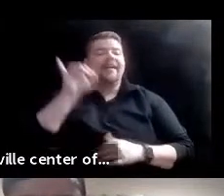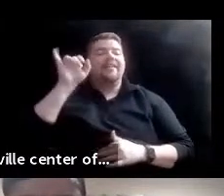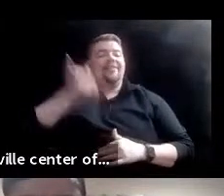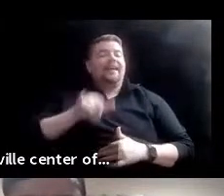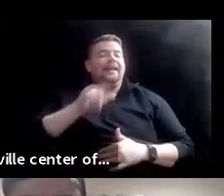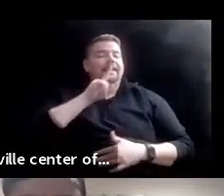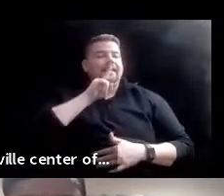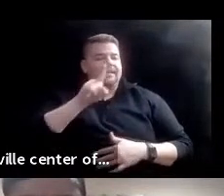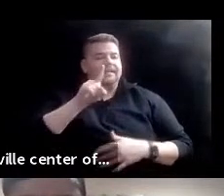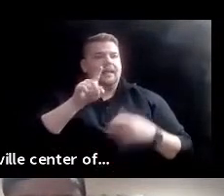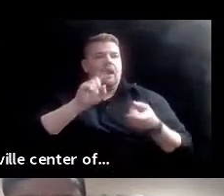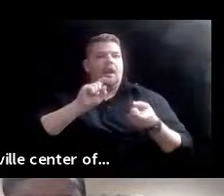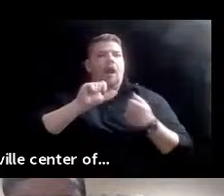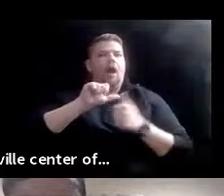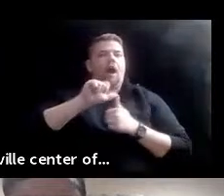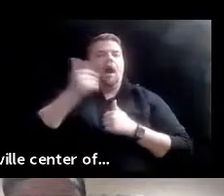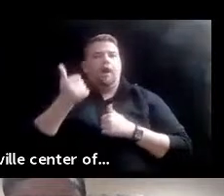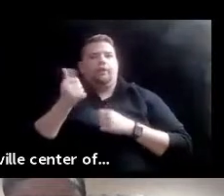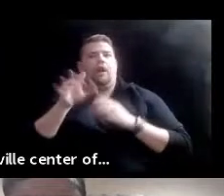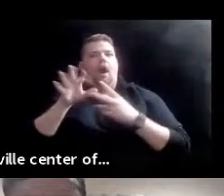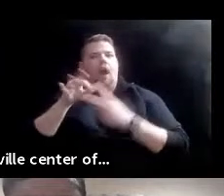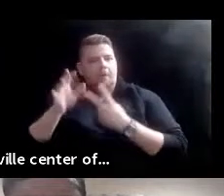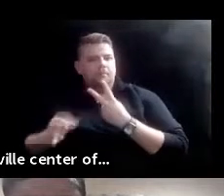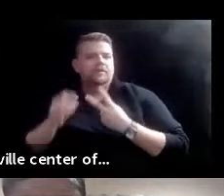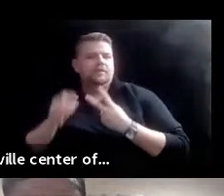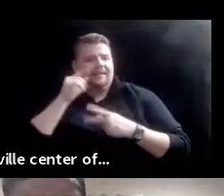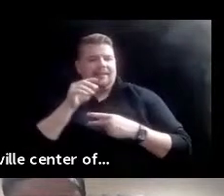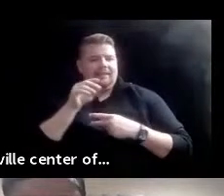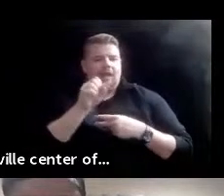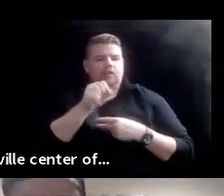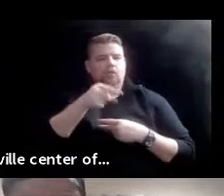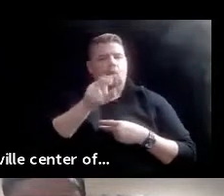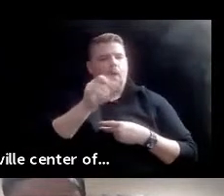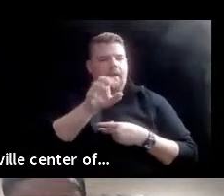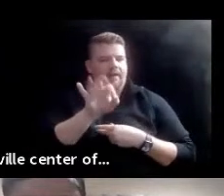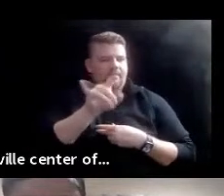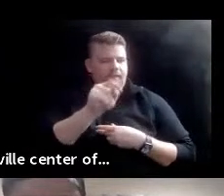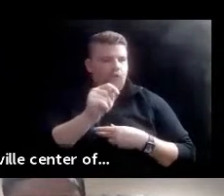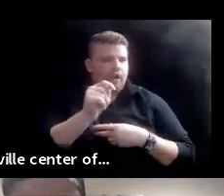square footage when square footage was arranged in a certain configuration.